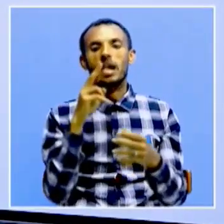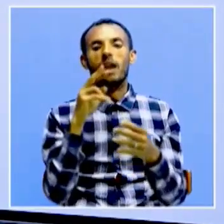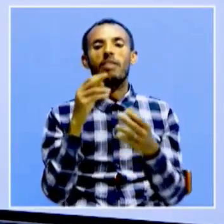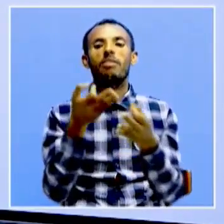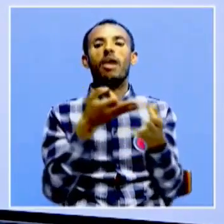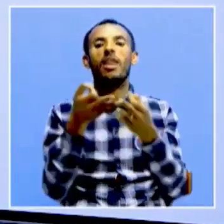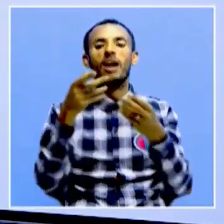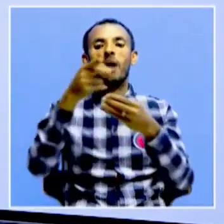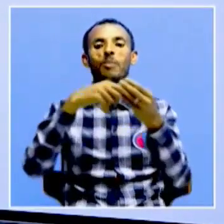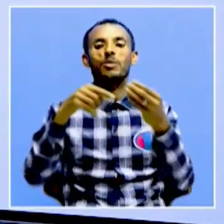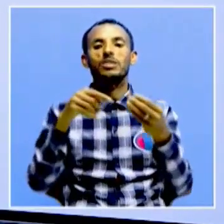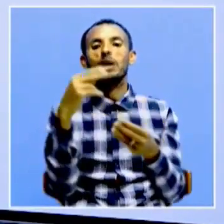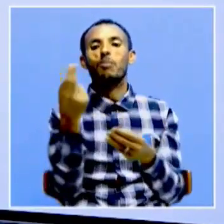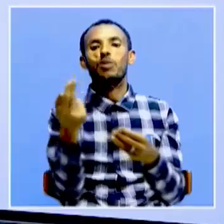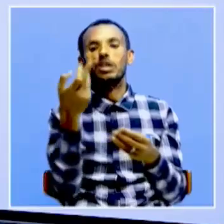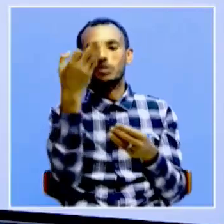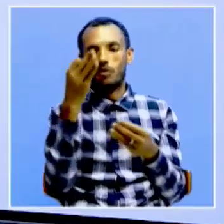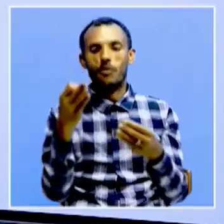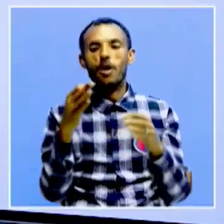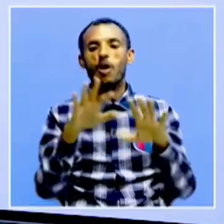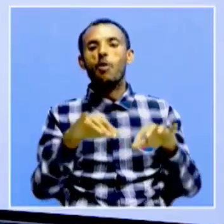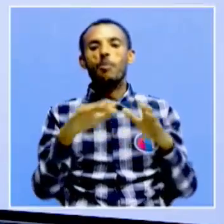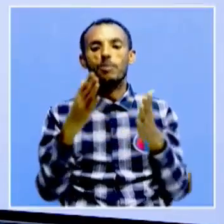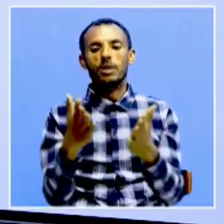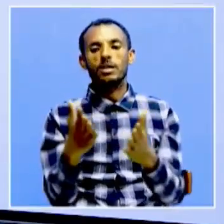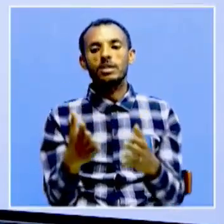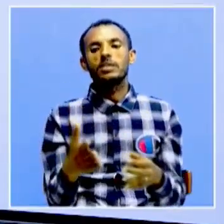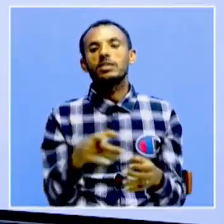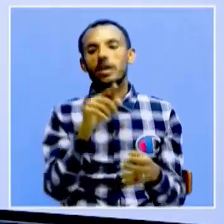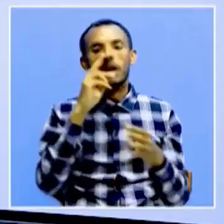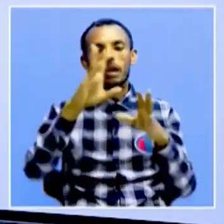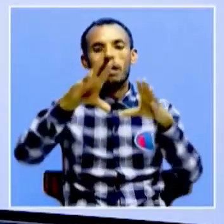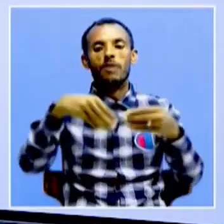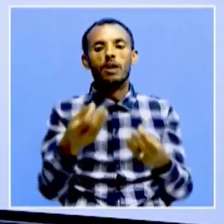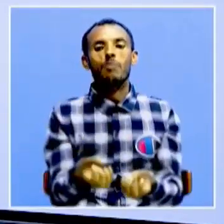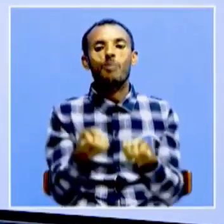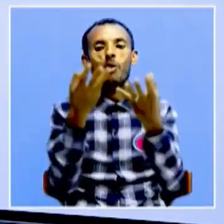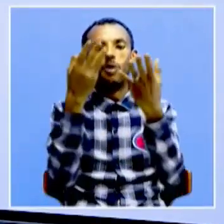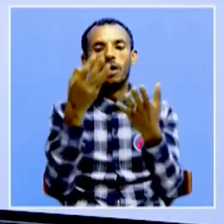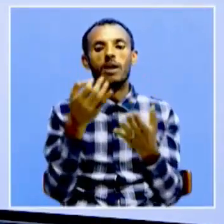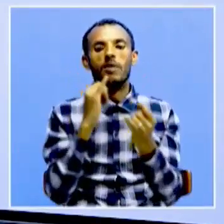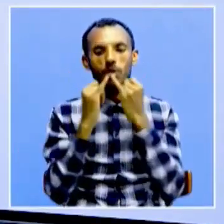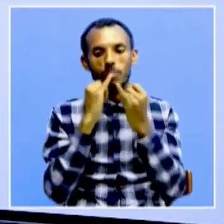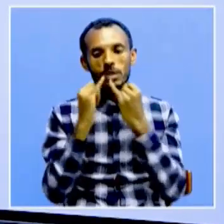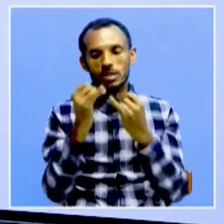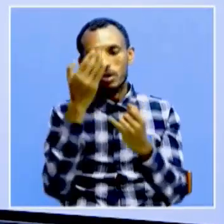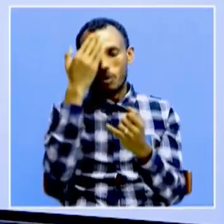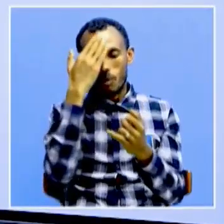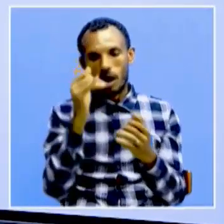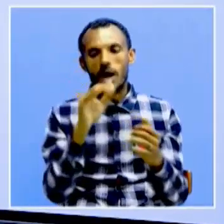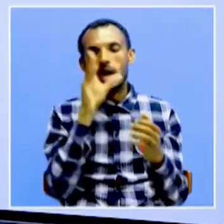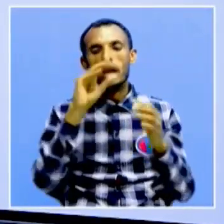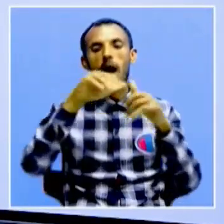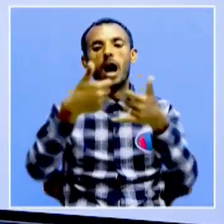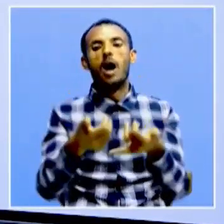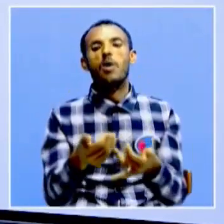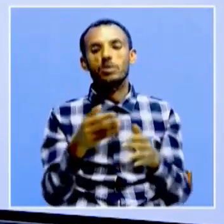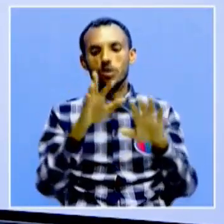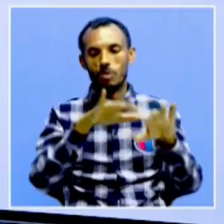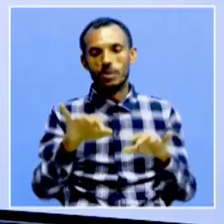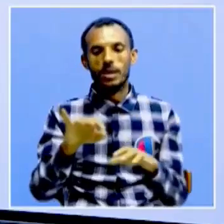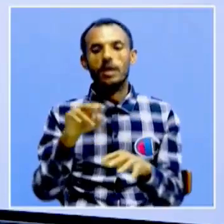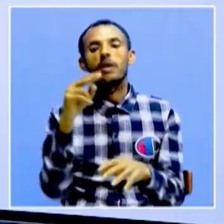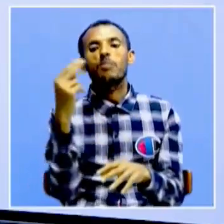us what? The importance of the computer. They are giving more information why or how a computer is